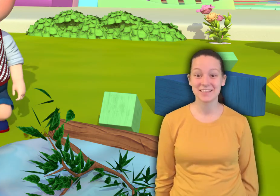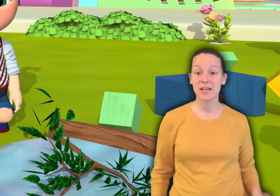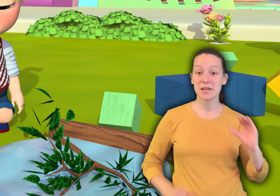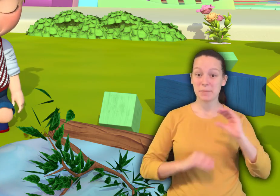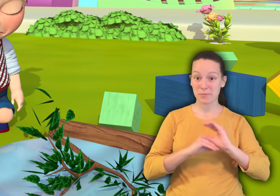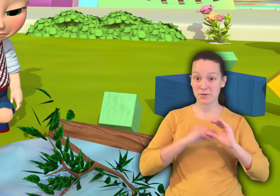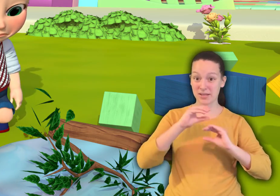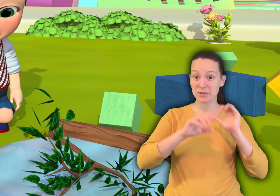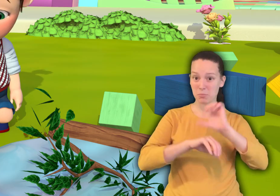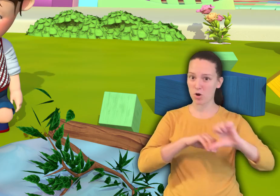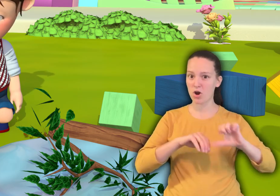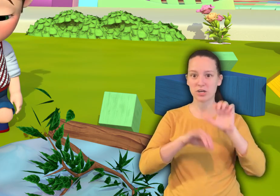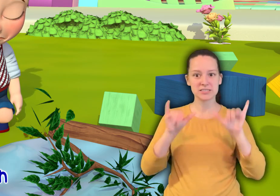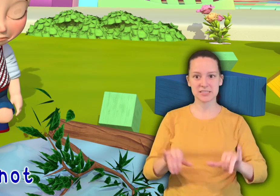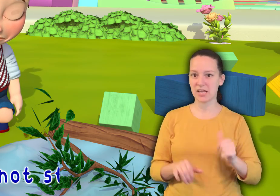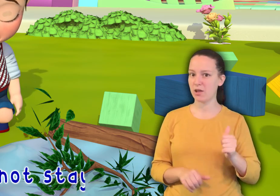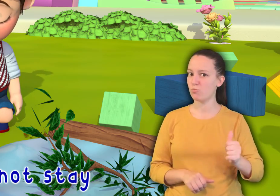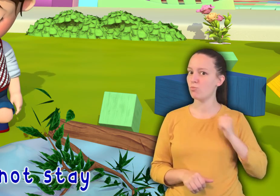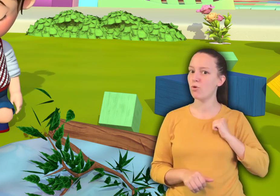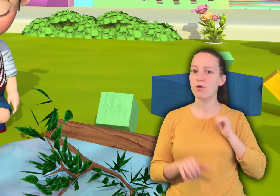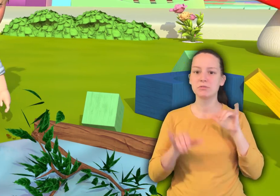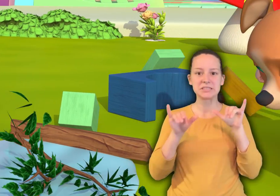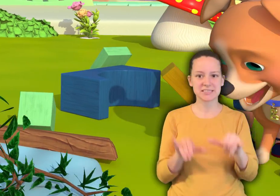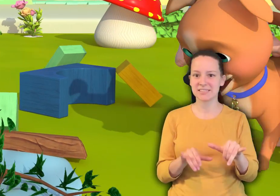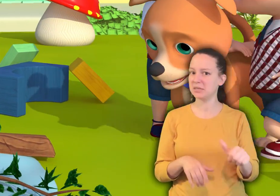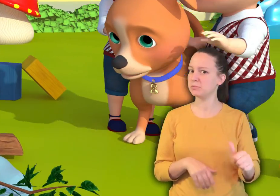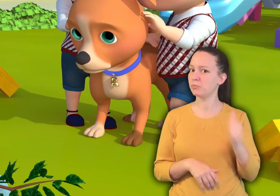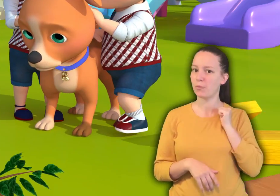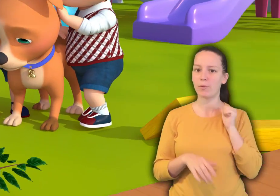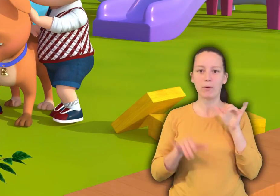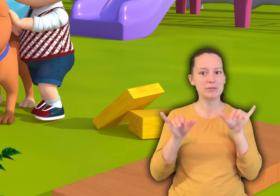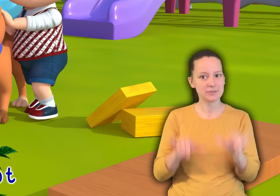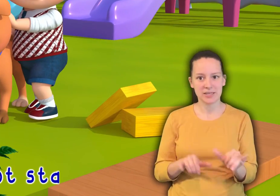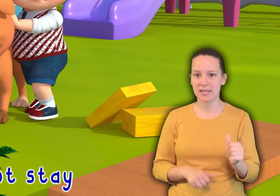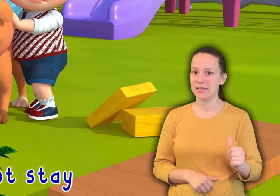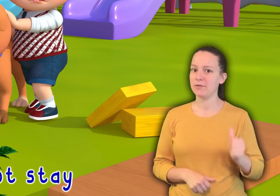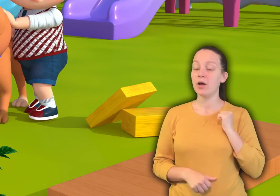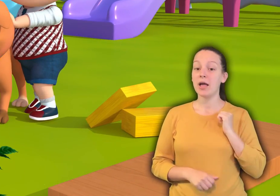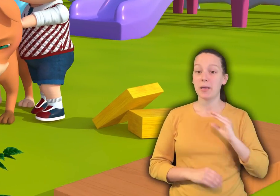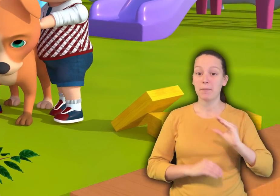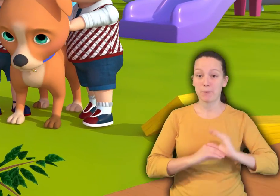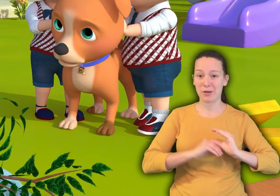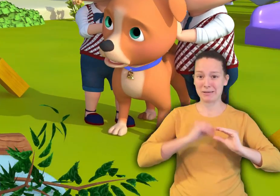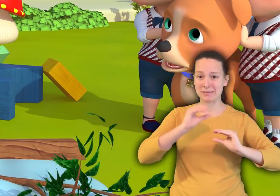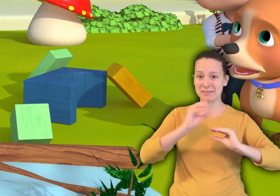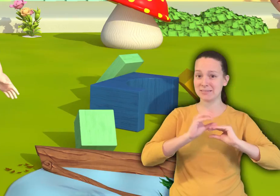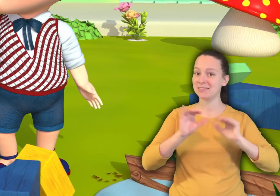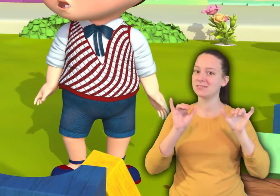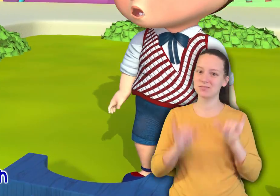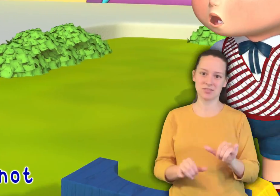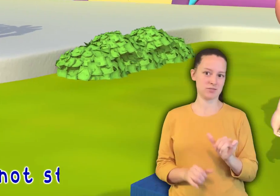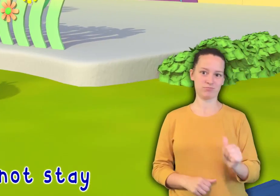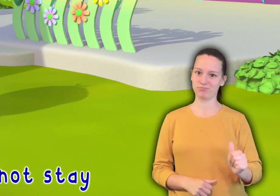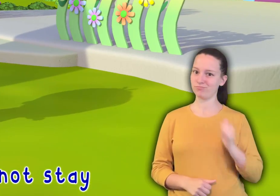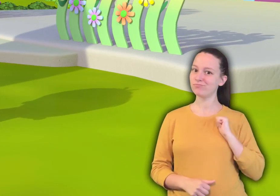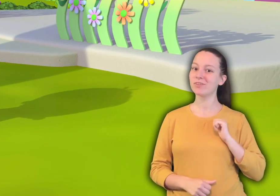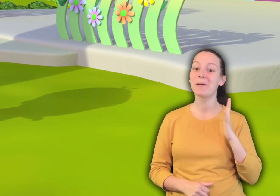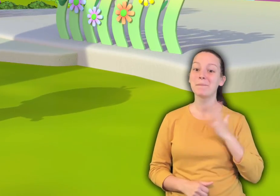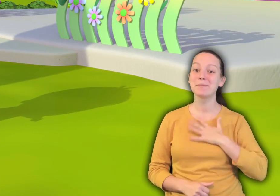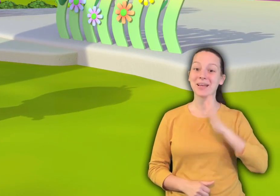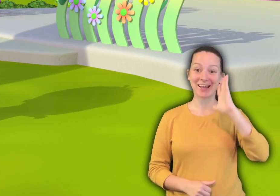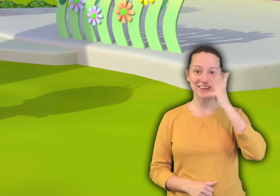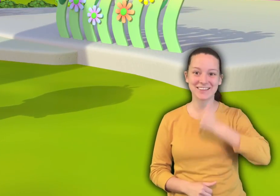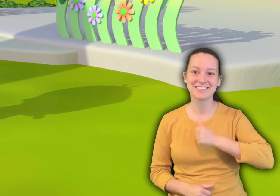ladies bricks and mortar will not stay will not stay will not stay bricks and morar will not